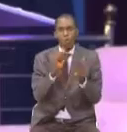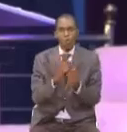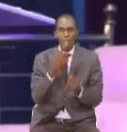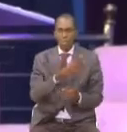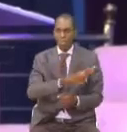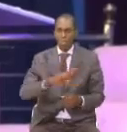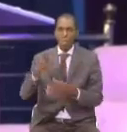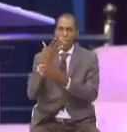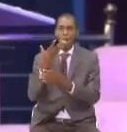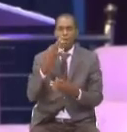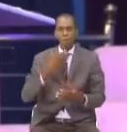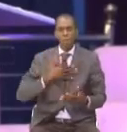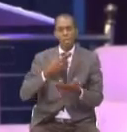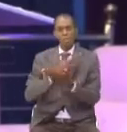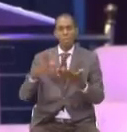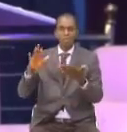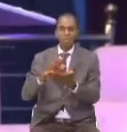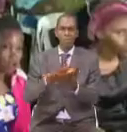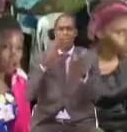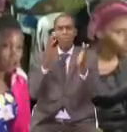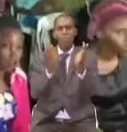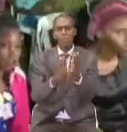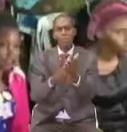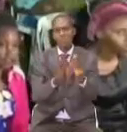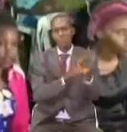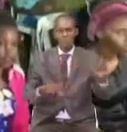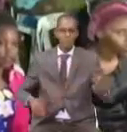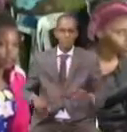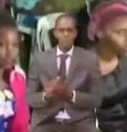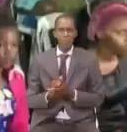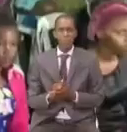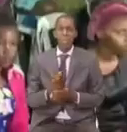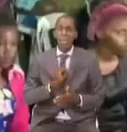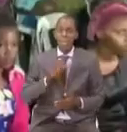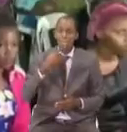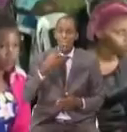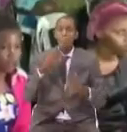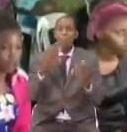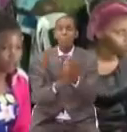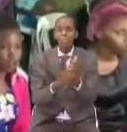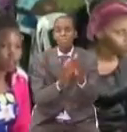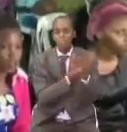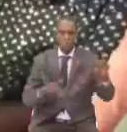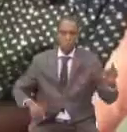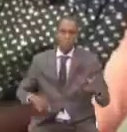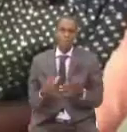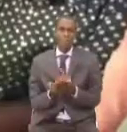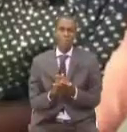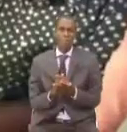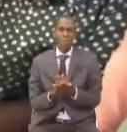my righteousness. Praise the Lord. Somebody there said, praise the Lord.